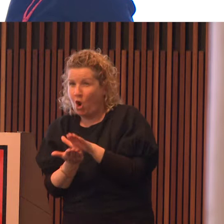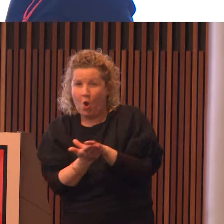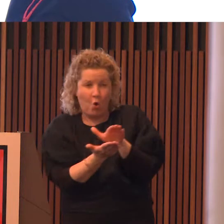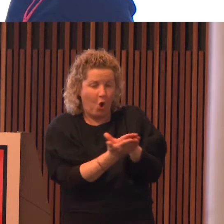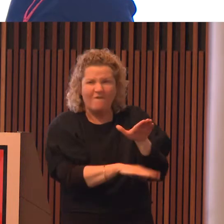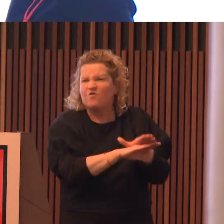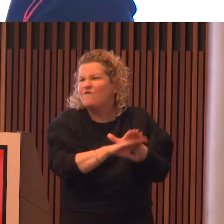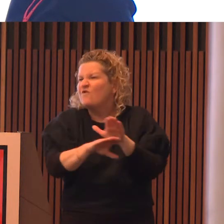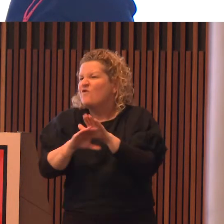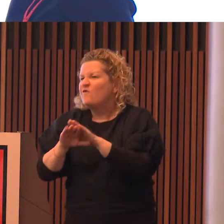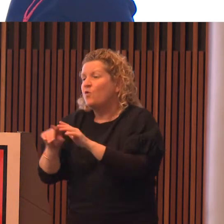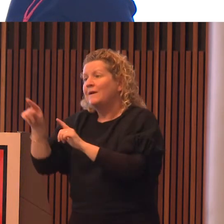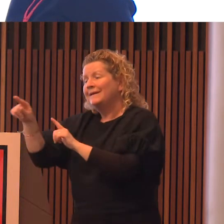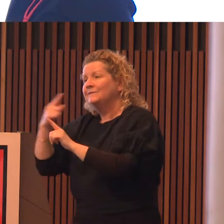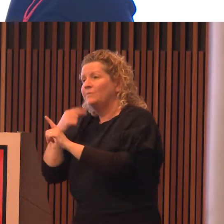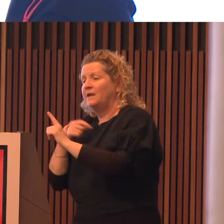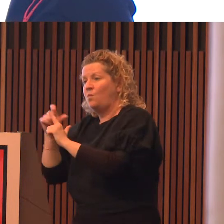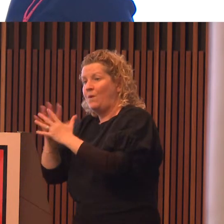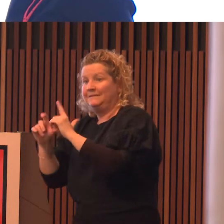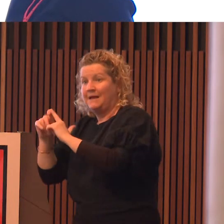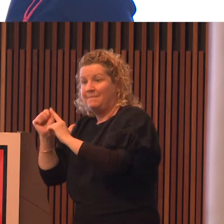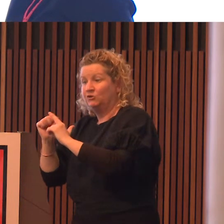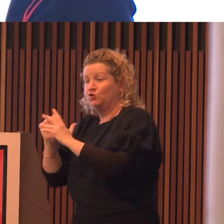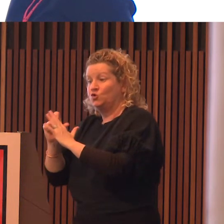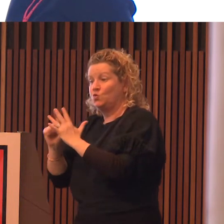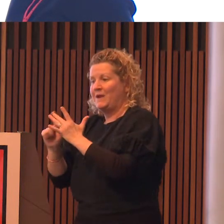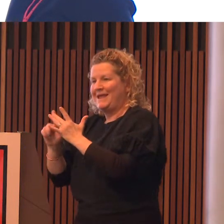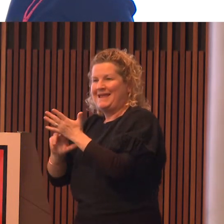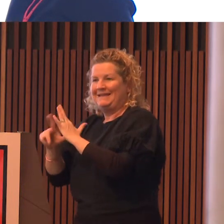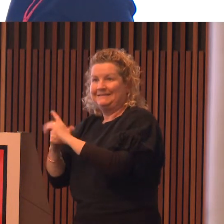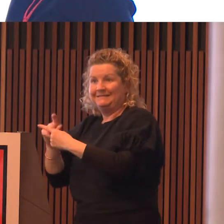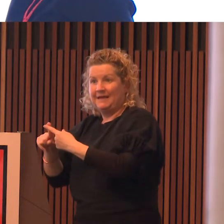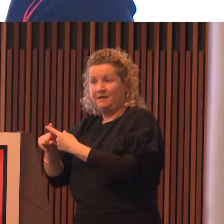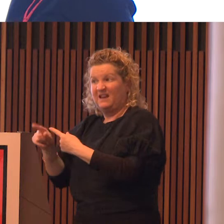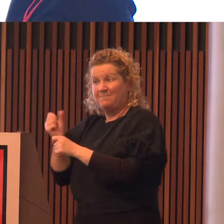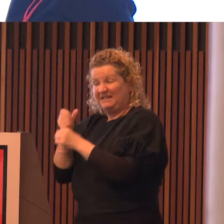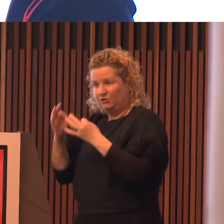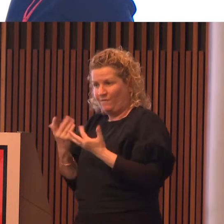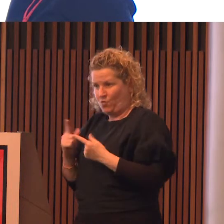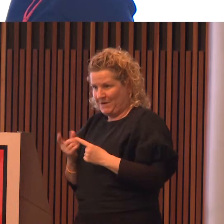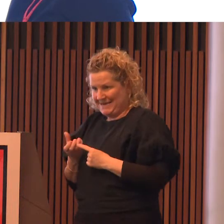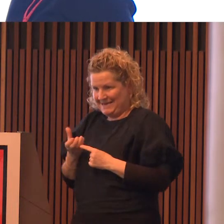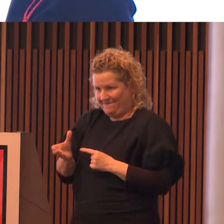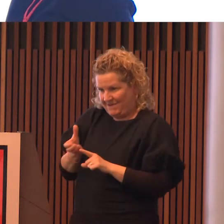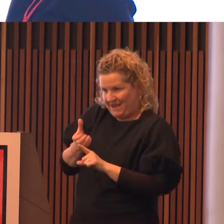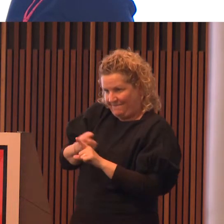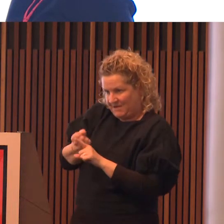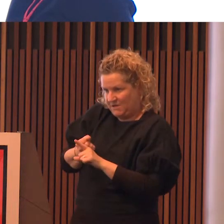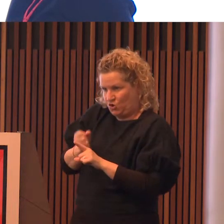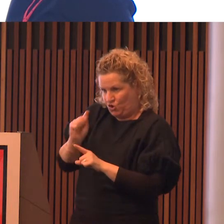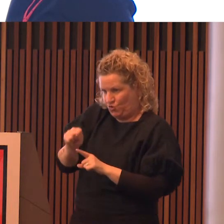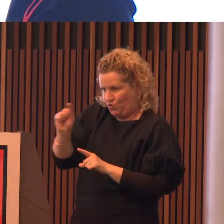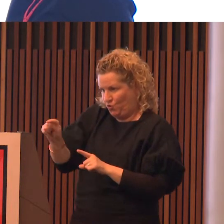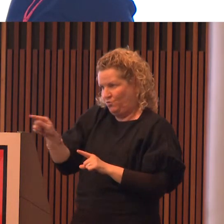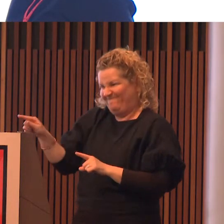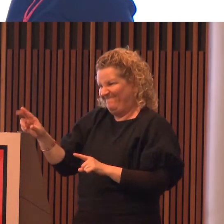a Wednesday, when he has to do the intake, to make those decisions about who gets advocacy and who doesn't, he can't sleep on Wednesday nights